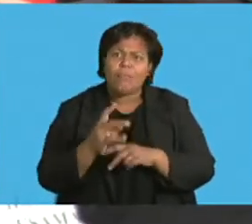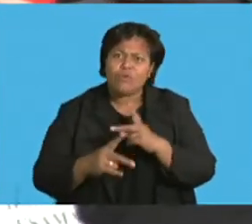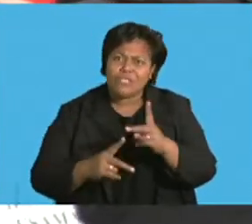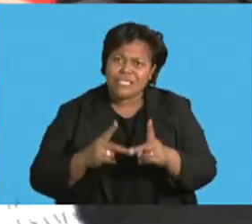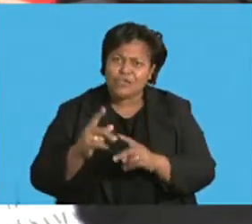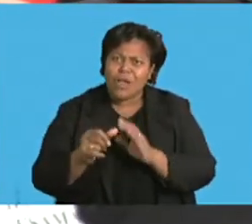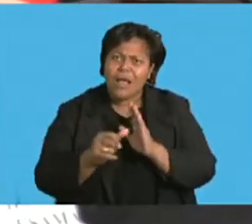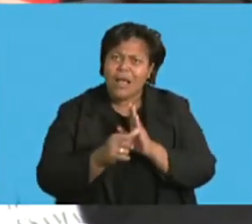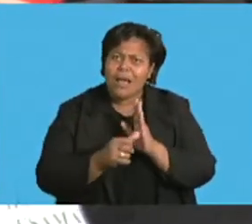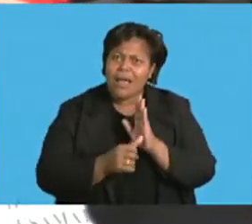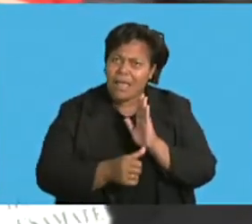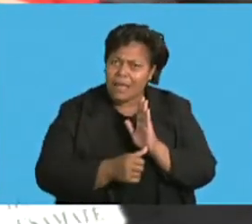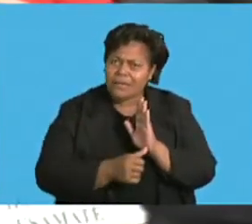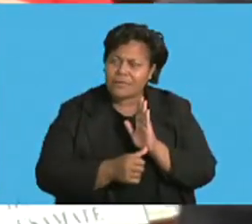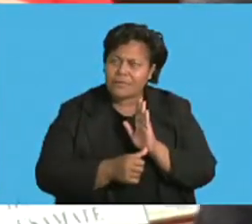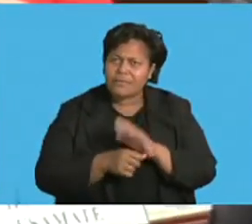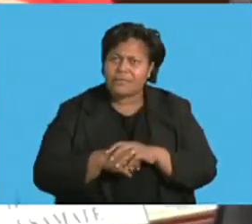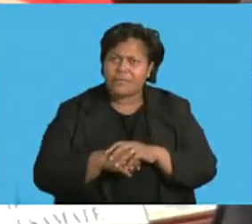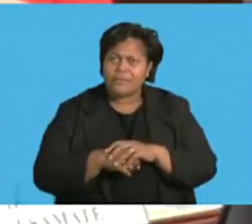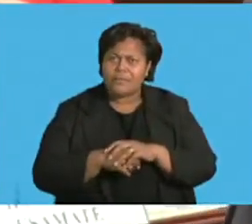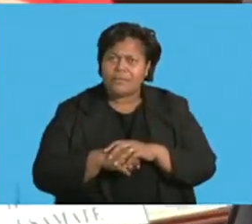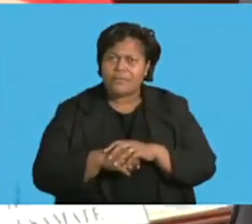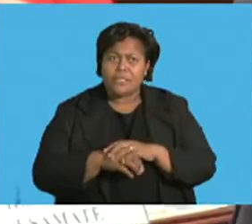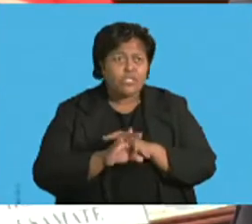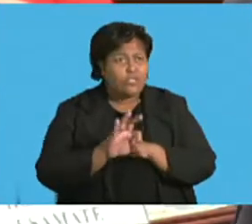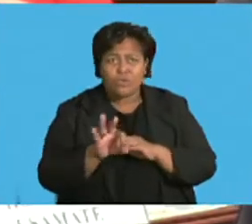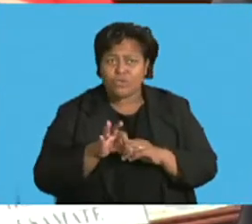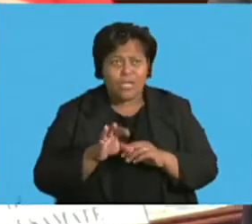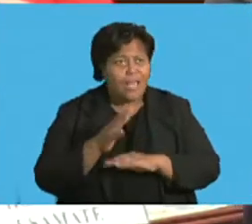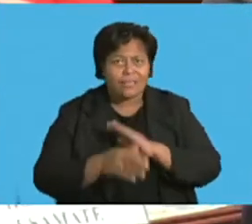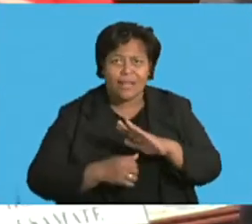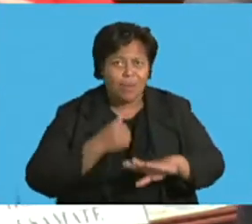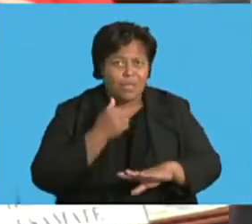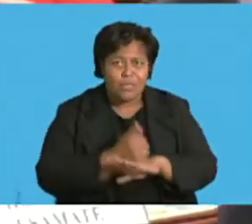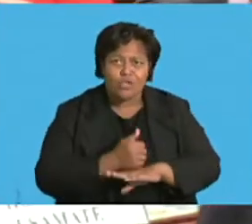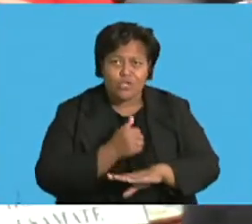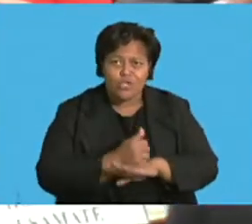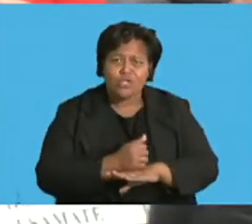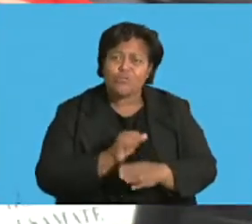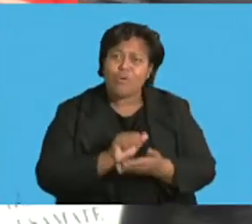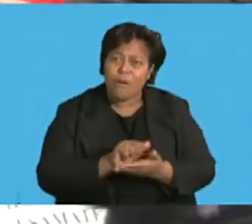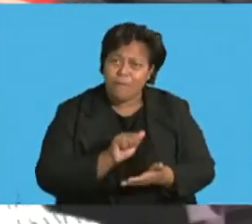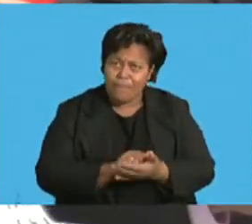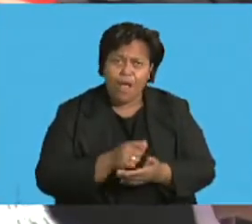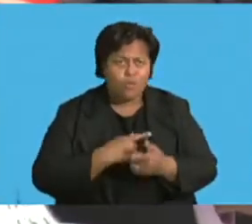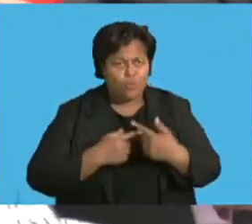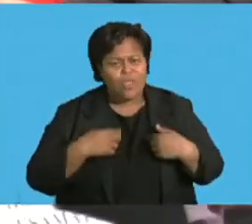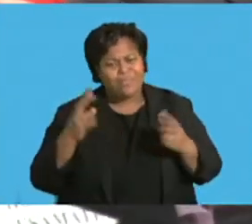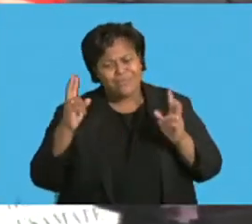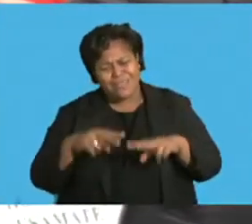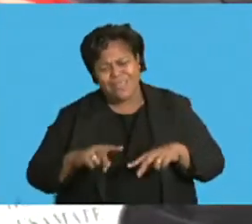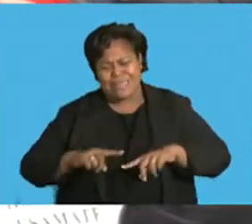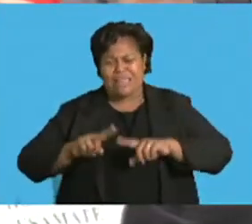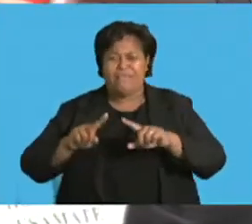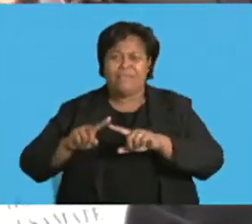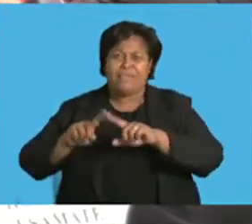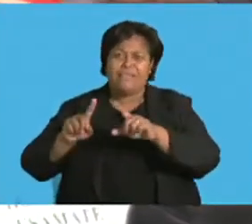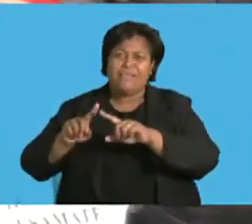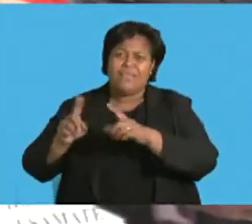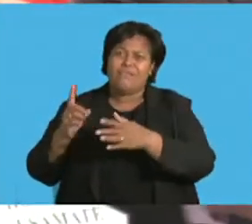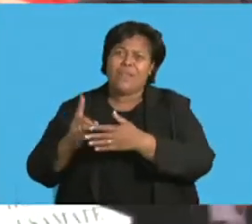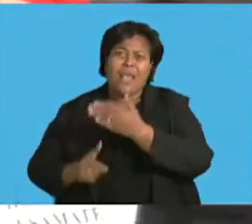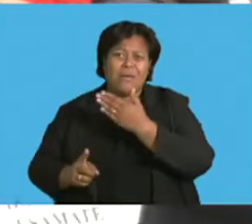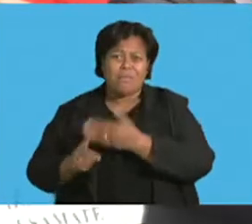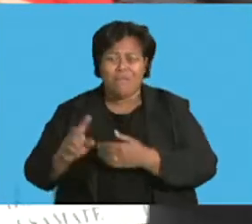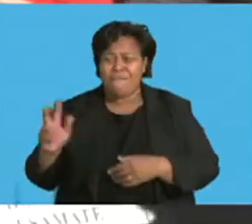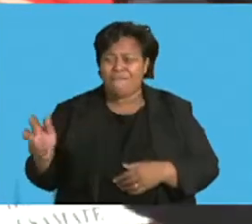Mr. Speaker, sir? It has not been established. We have seen numerous instances of